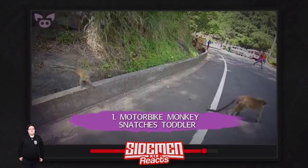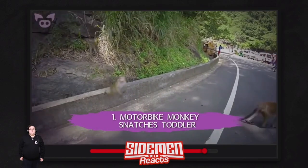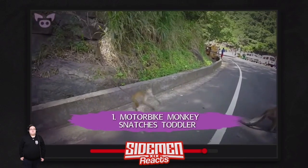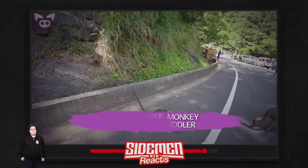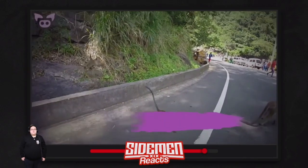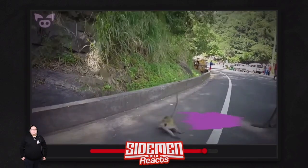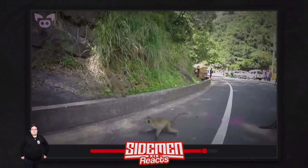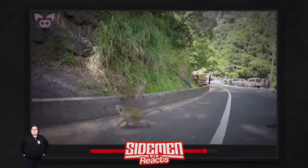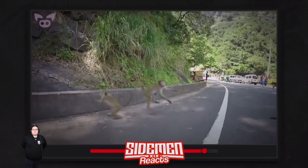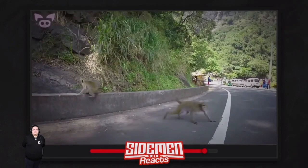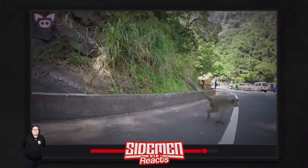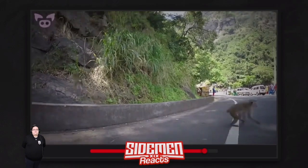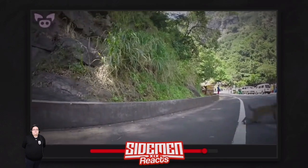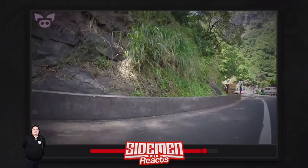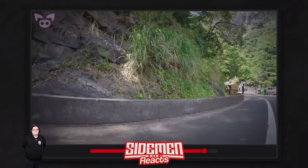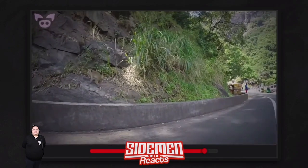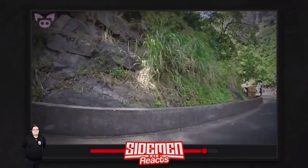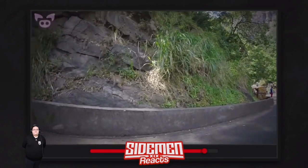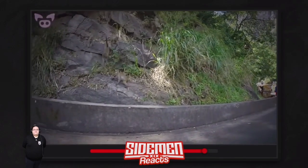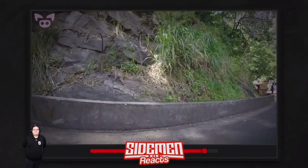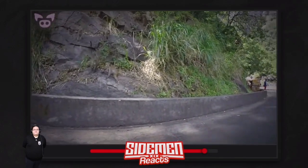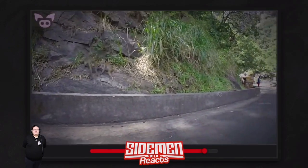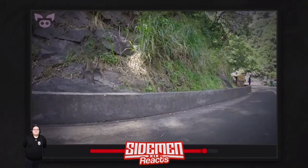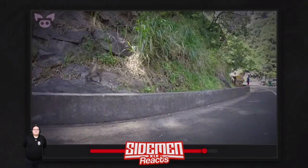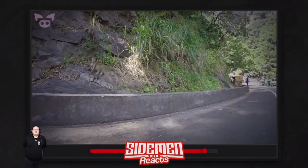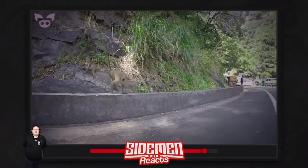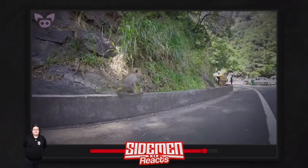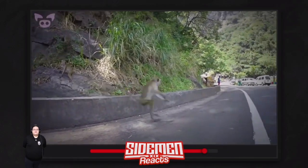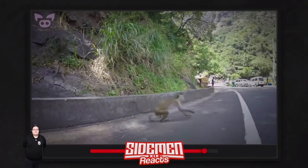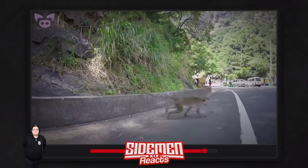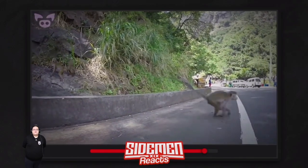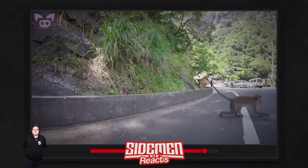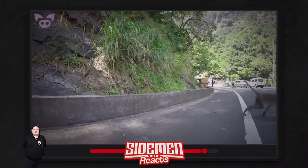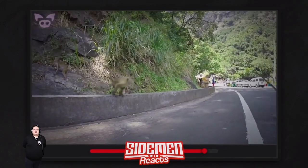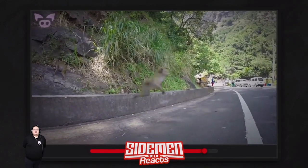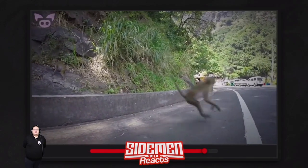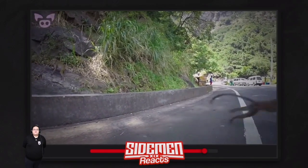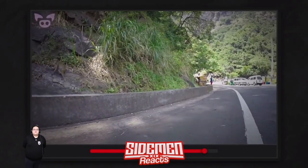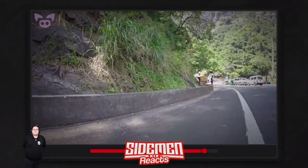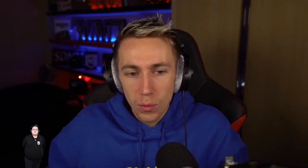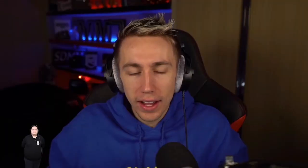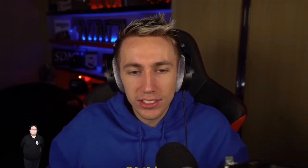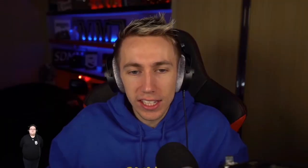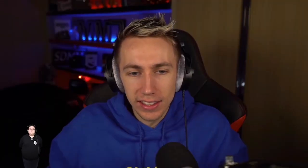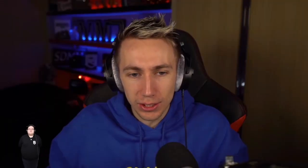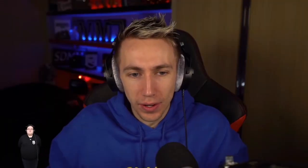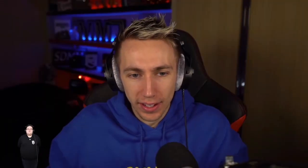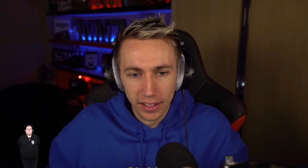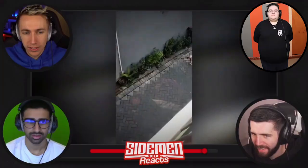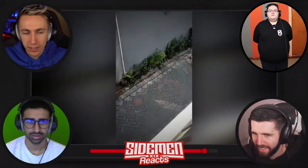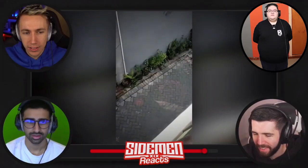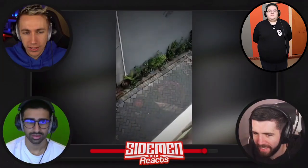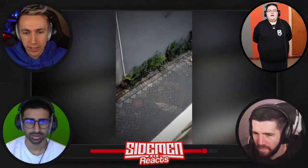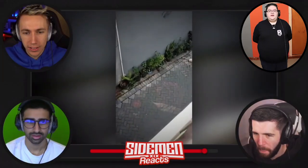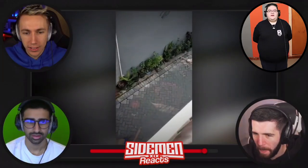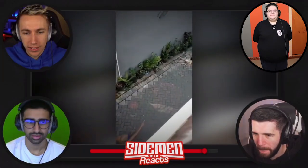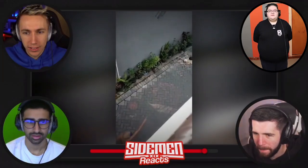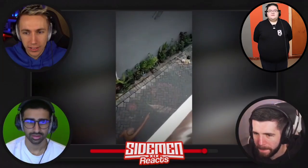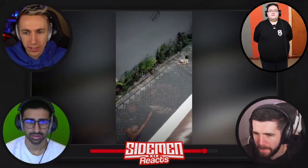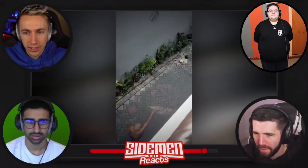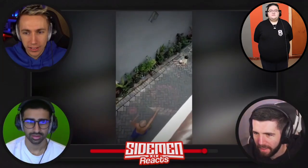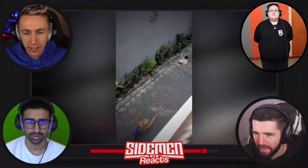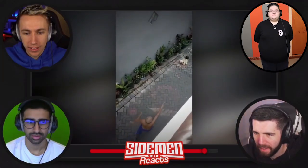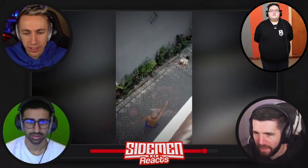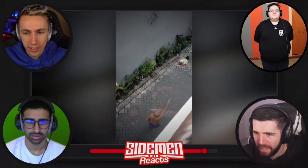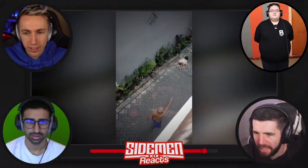strangest videos of all are sometimes the ones that capture something from the natural world all around us. Wait, I've seen this one. This piece of weird footage